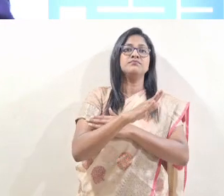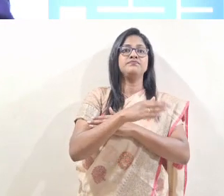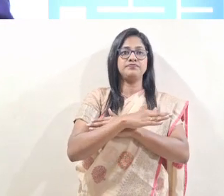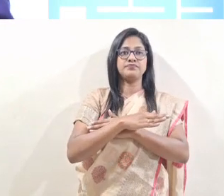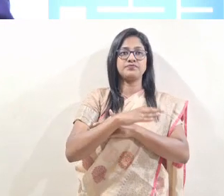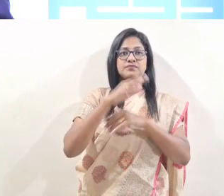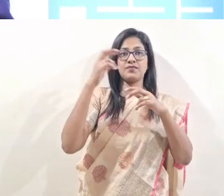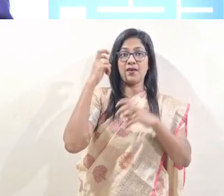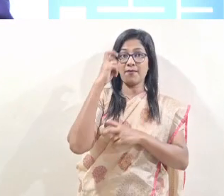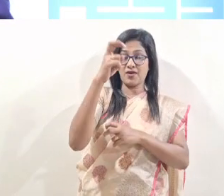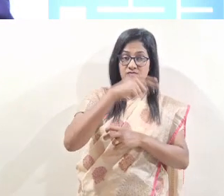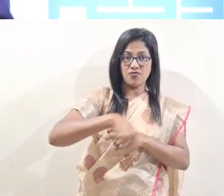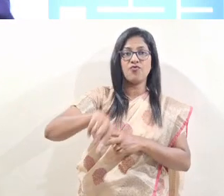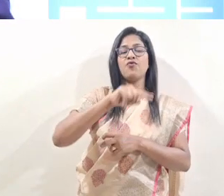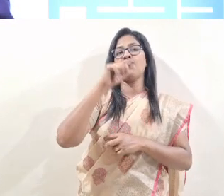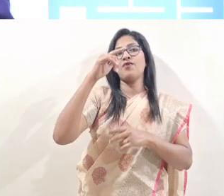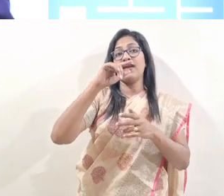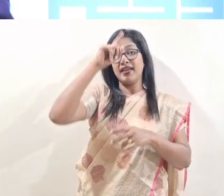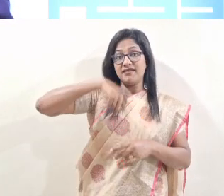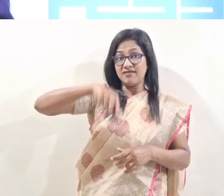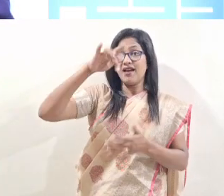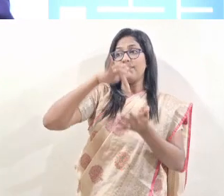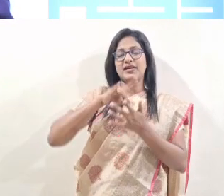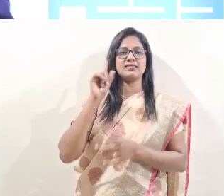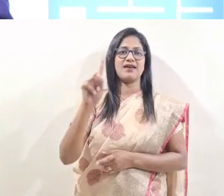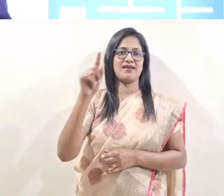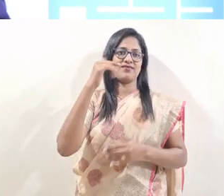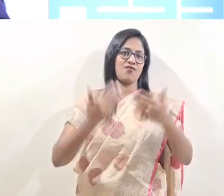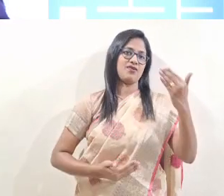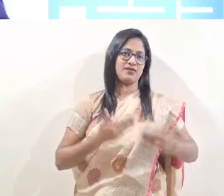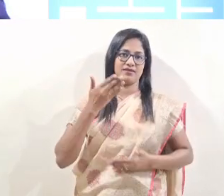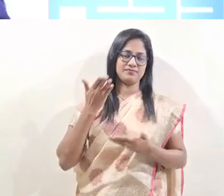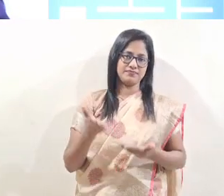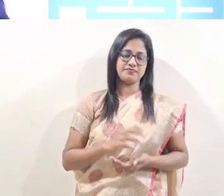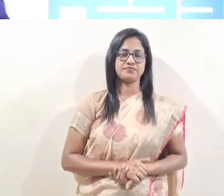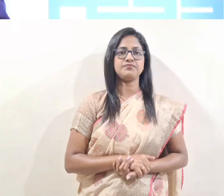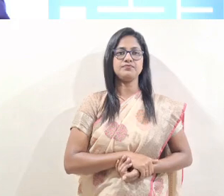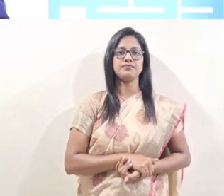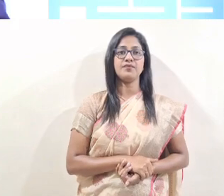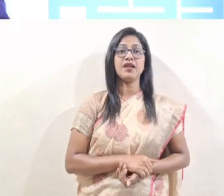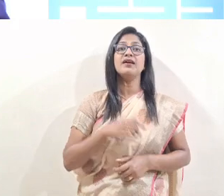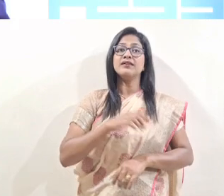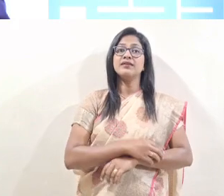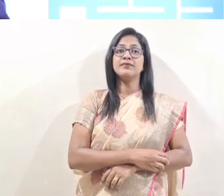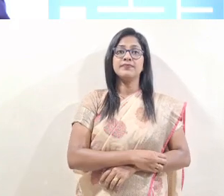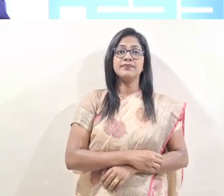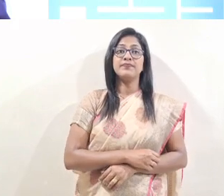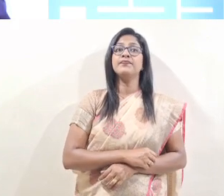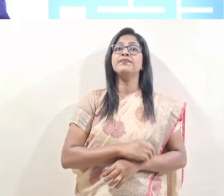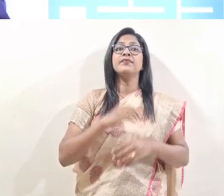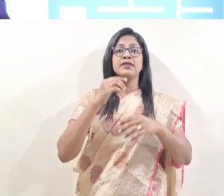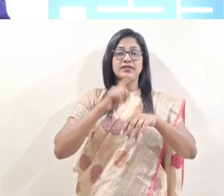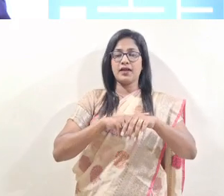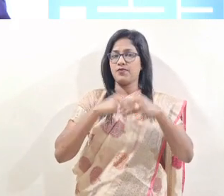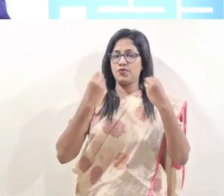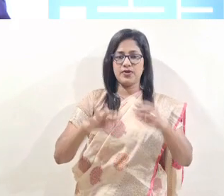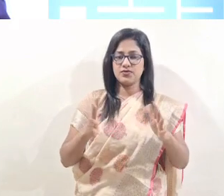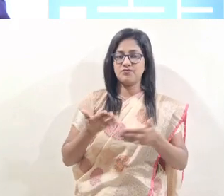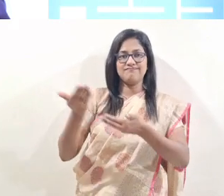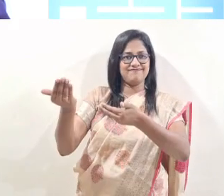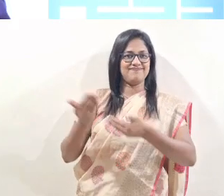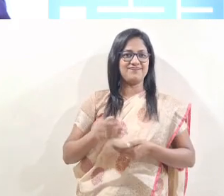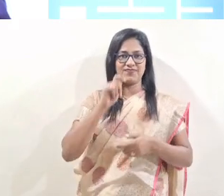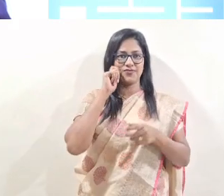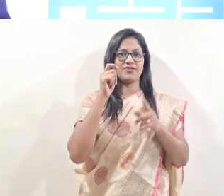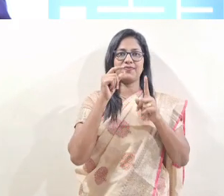Kolkata Metro Rail Corporation. So without wasting any much time, I'll now invite Mr. P.U.K.